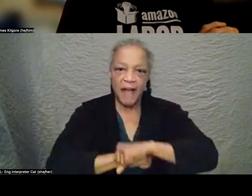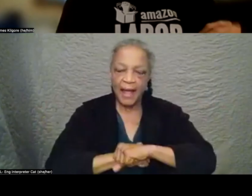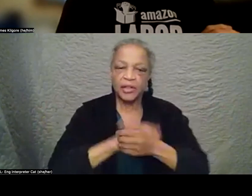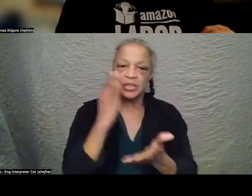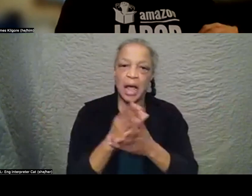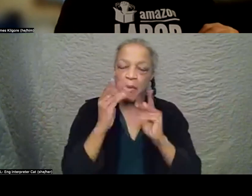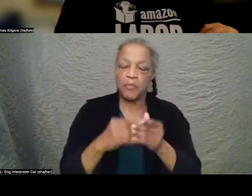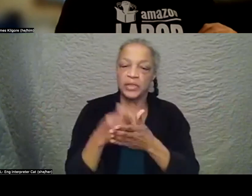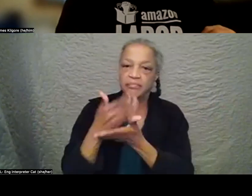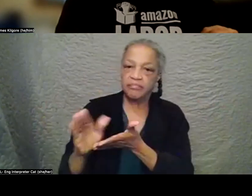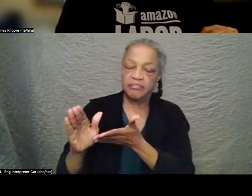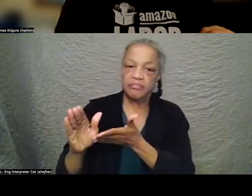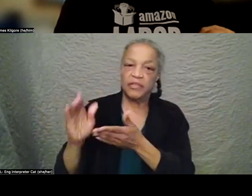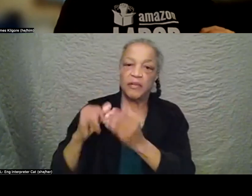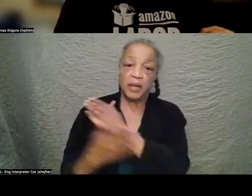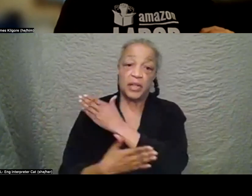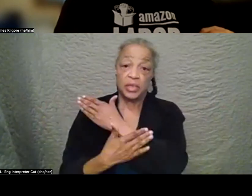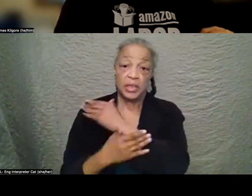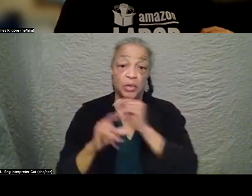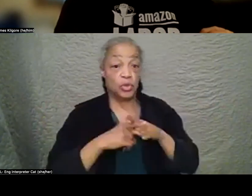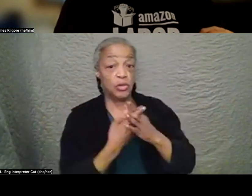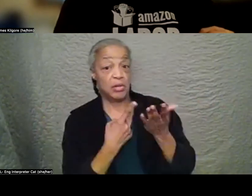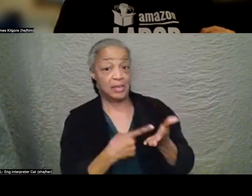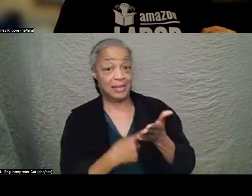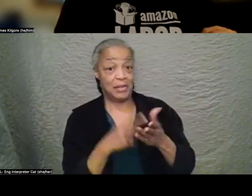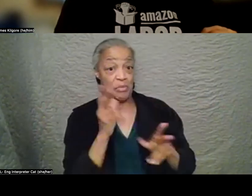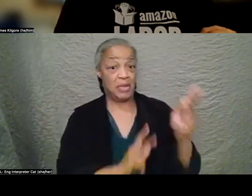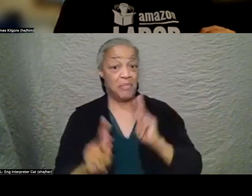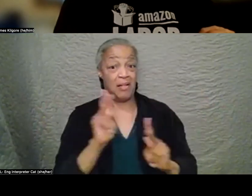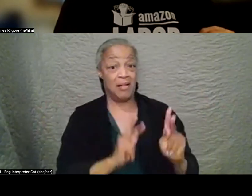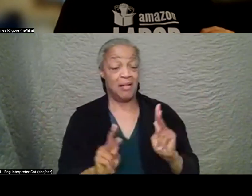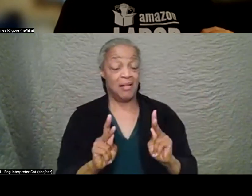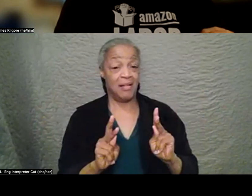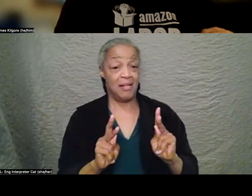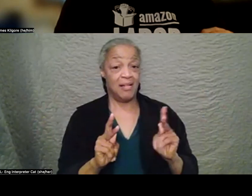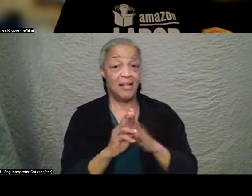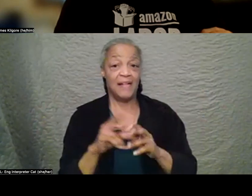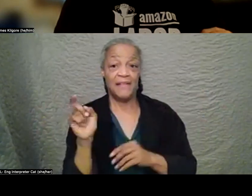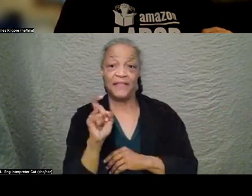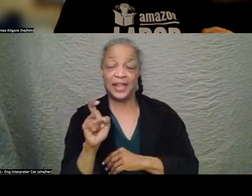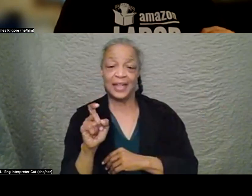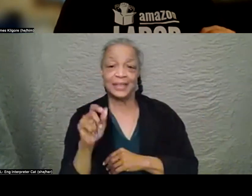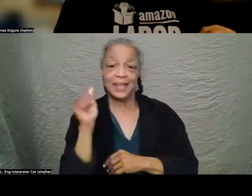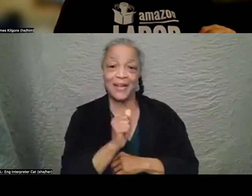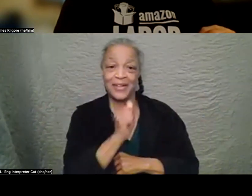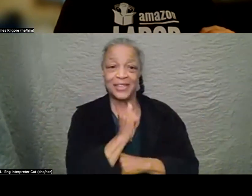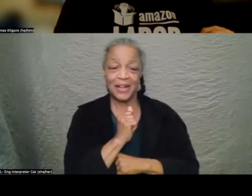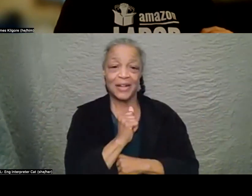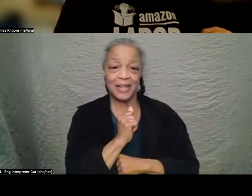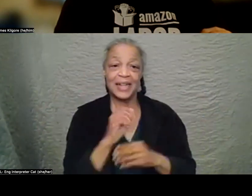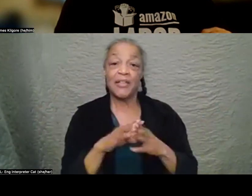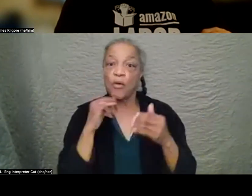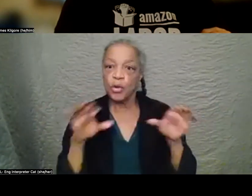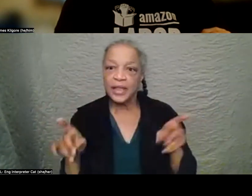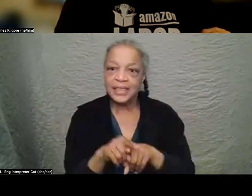deportation. And we started to talk to our folks in Phoenix, Arizona, right? The folks at Puente, and they were doing the same thing.